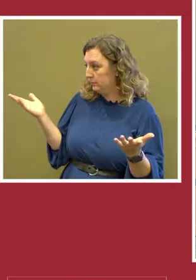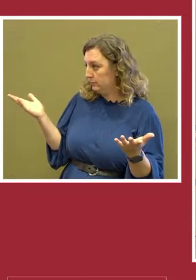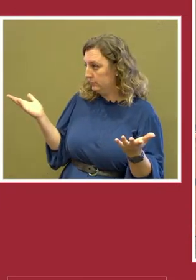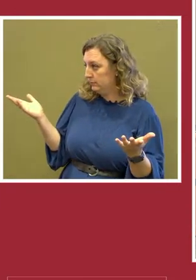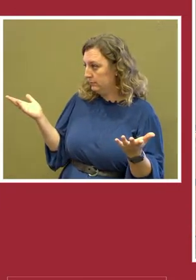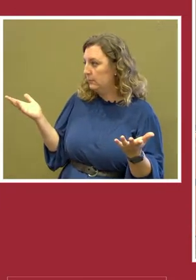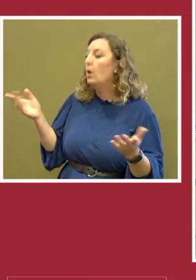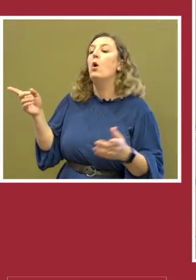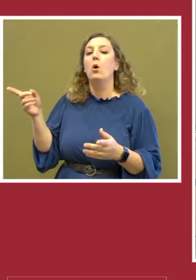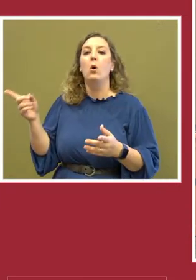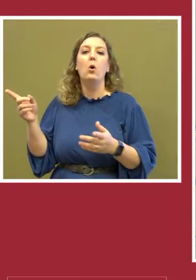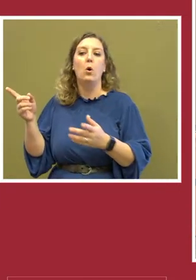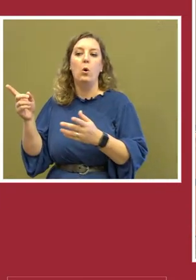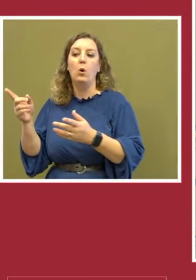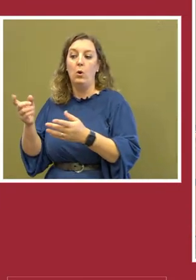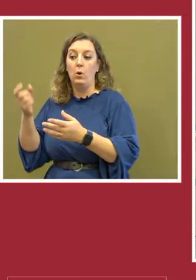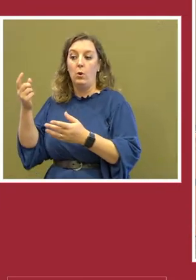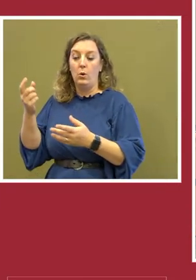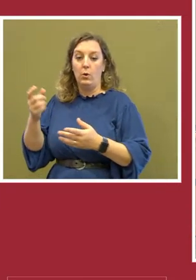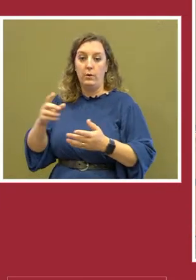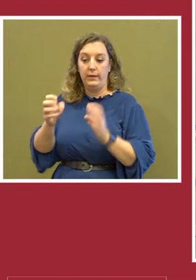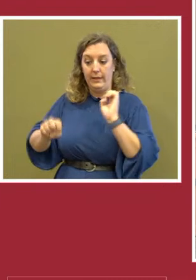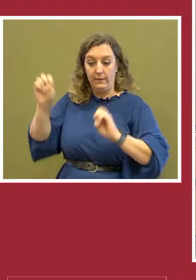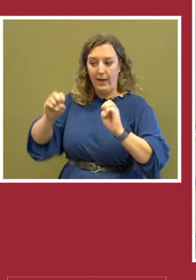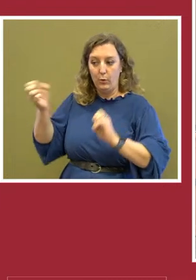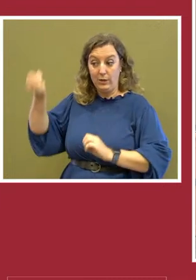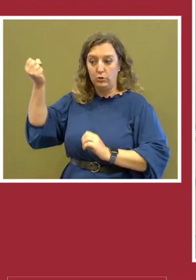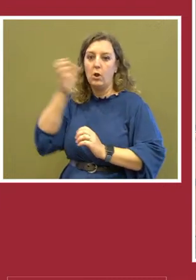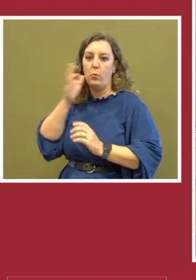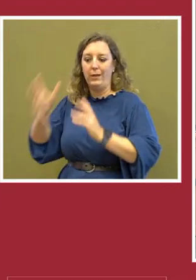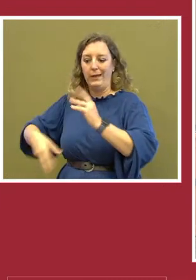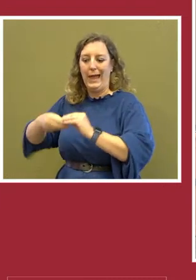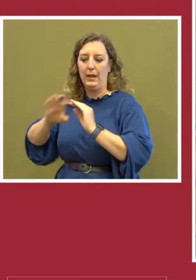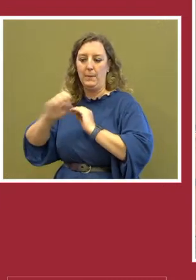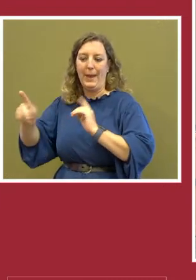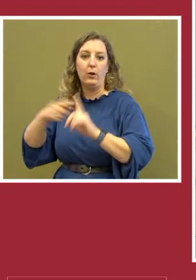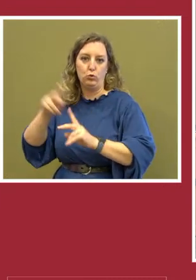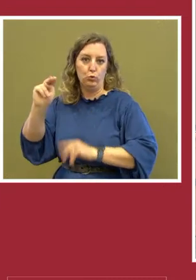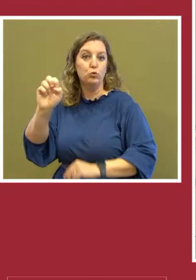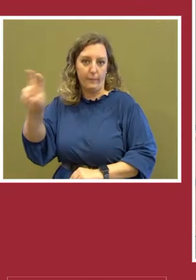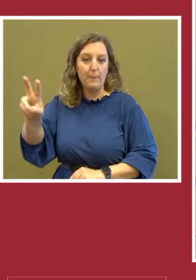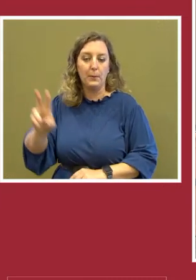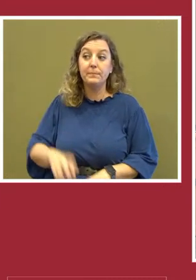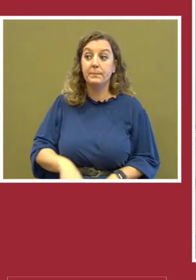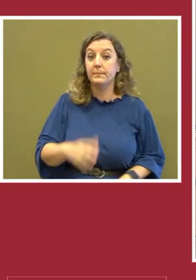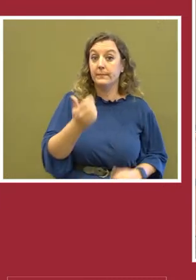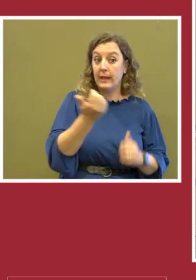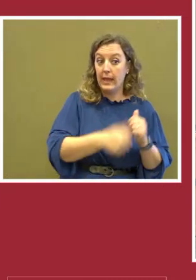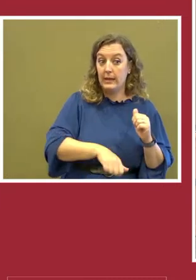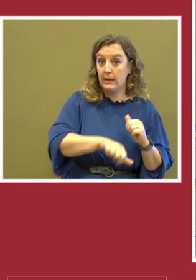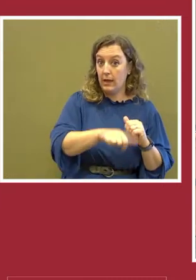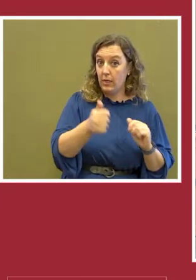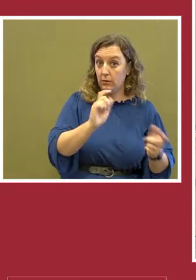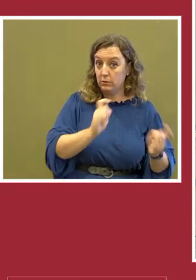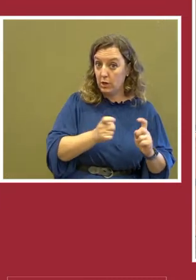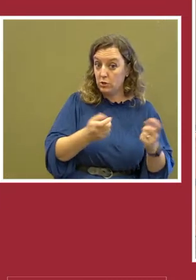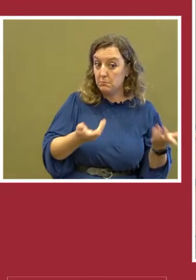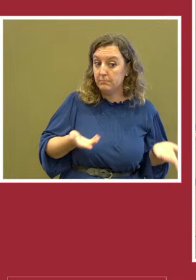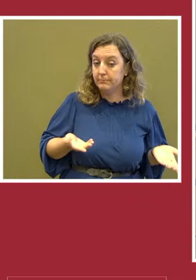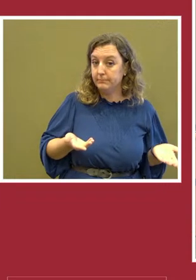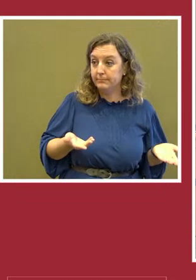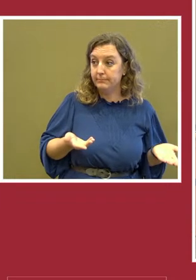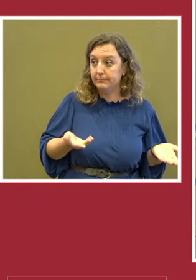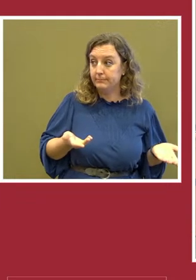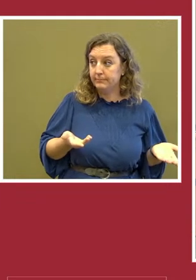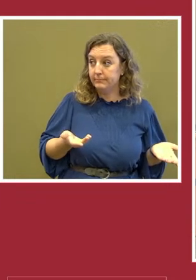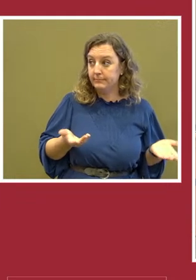on in November? Oh, yes, we will put it back on in November once those changes are made. Are there any other changes to the agenda from the